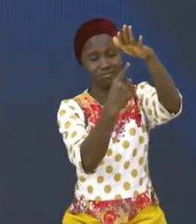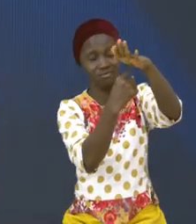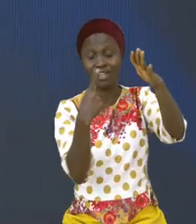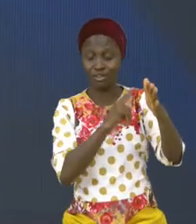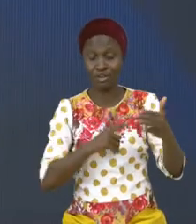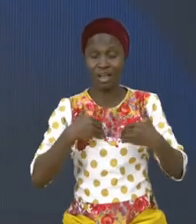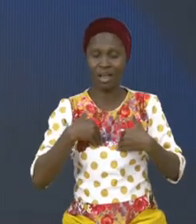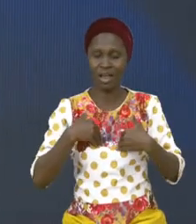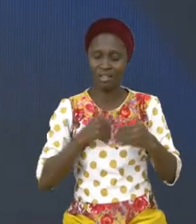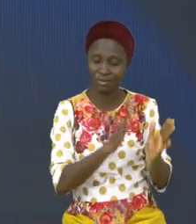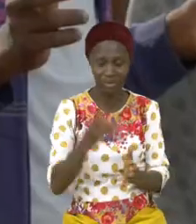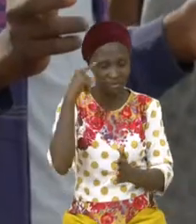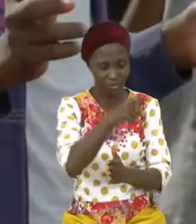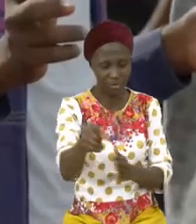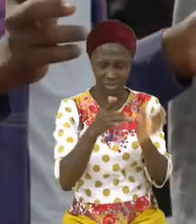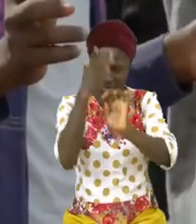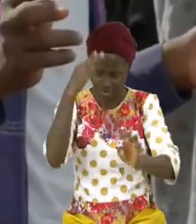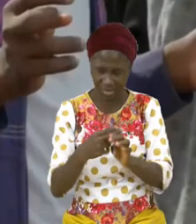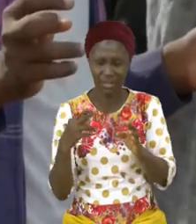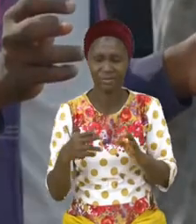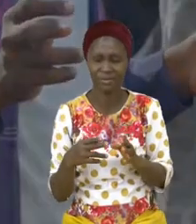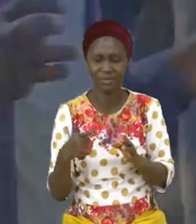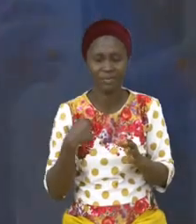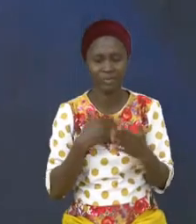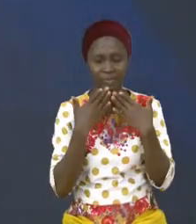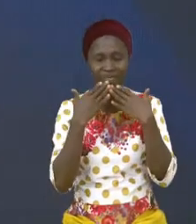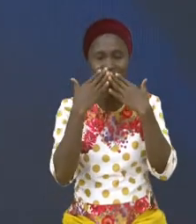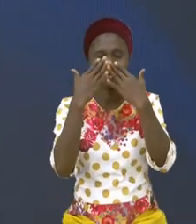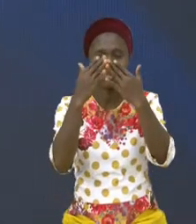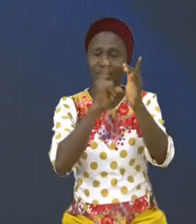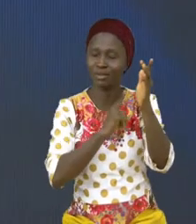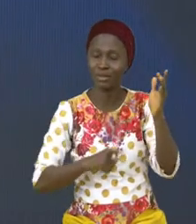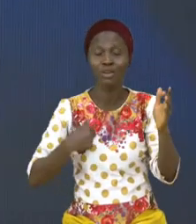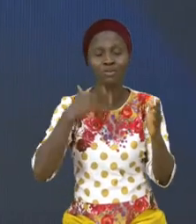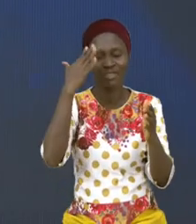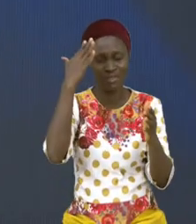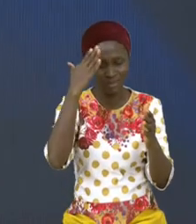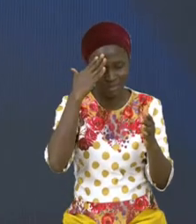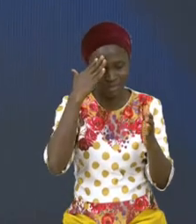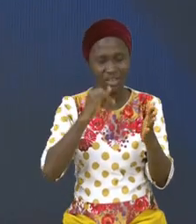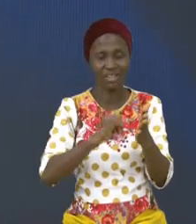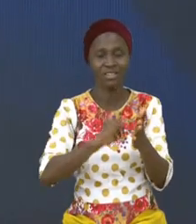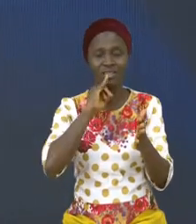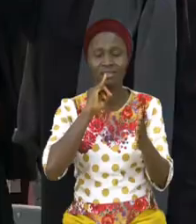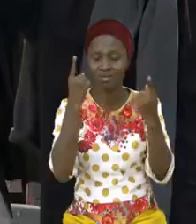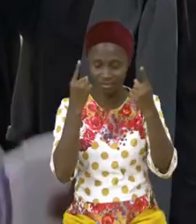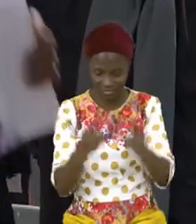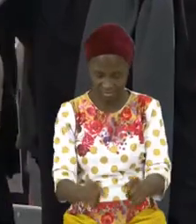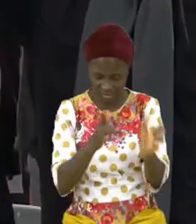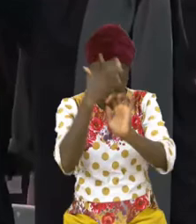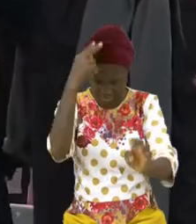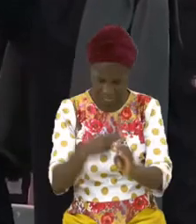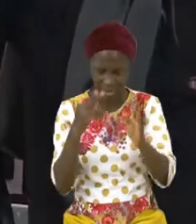ordained for you well thank you lord we know it is done